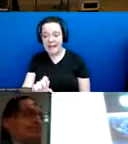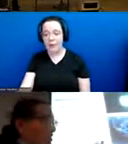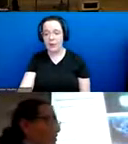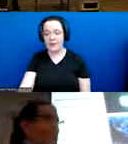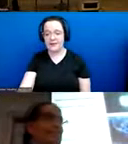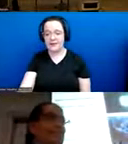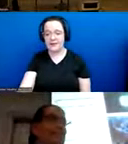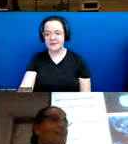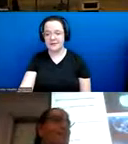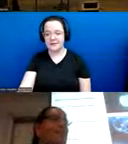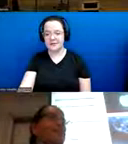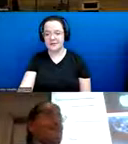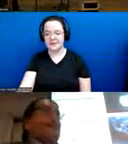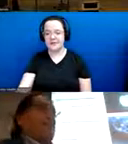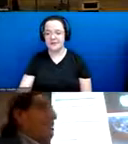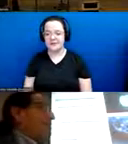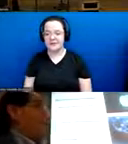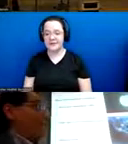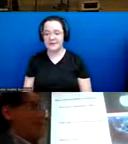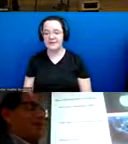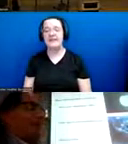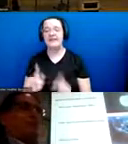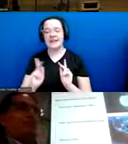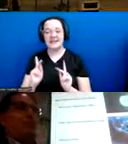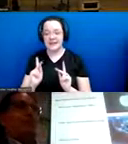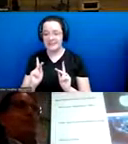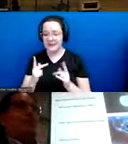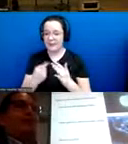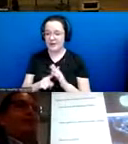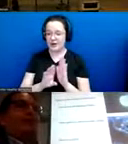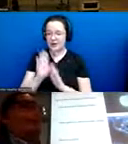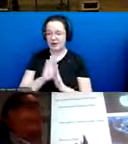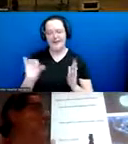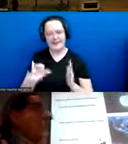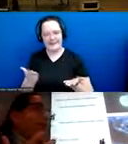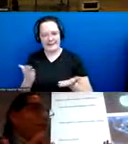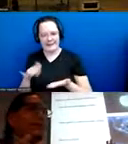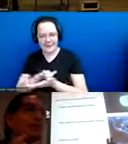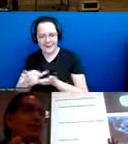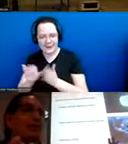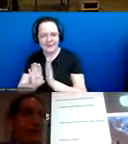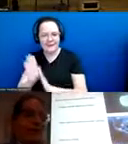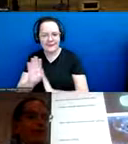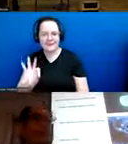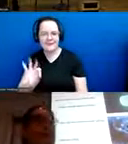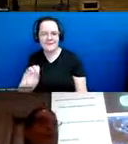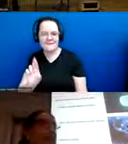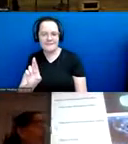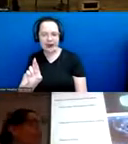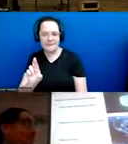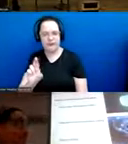developing, actually here, for example, in say New York, the concept of fiber optical communication, long distance optical